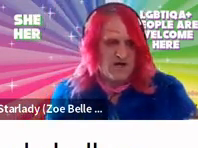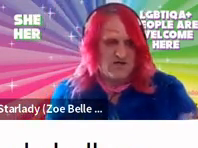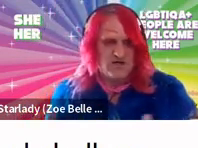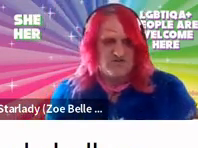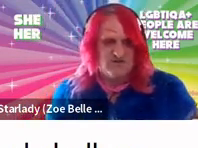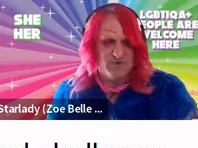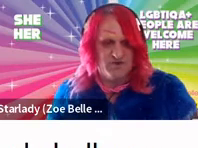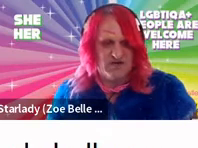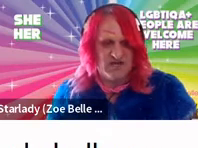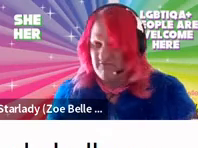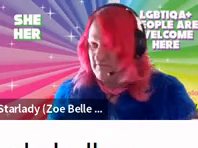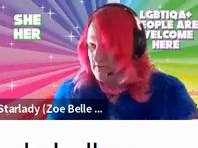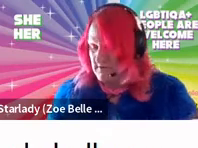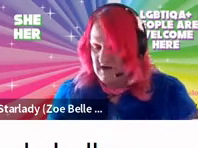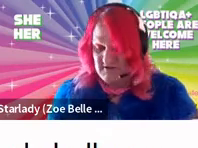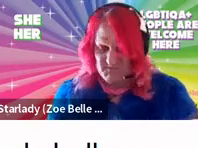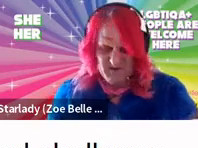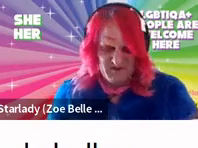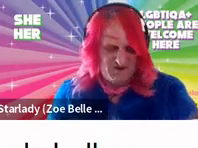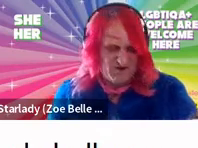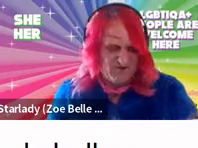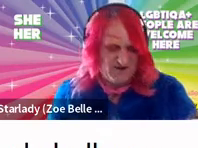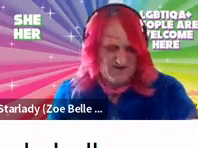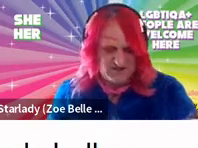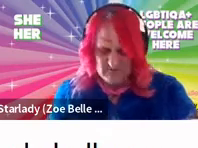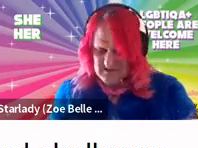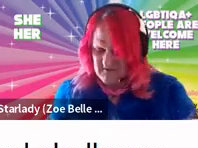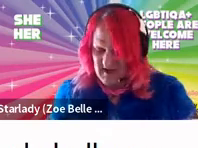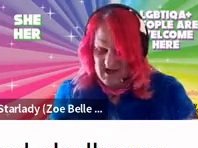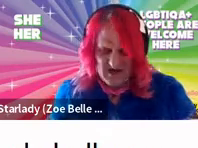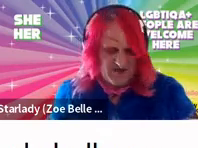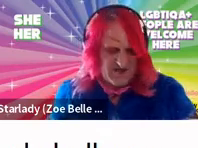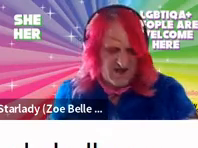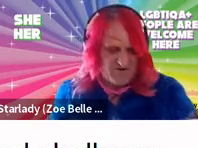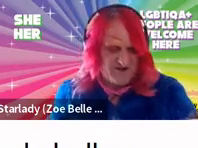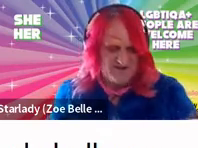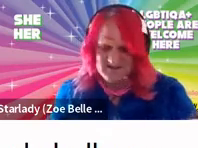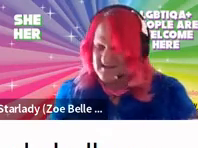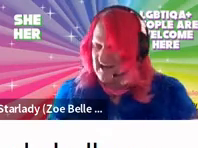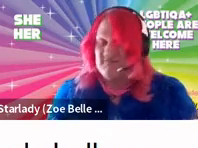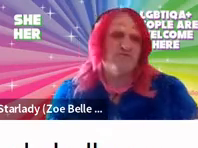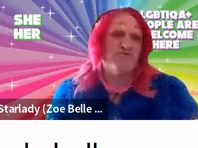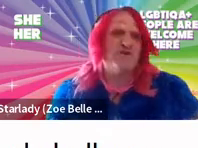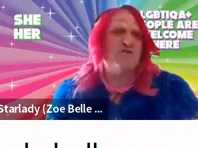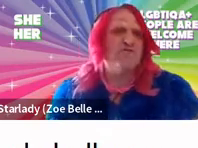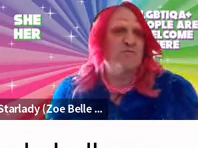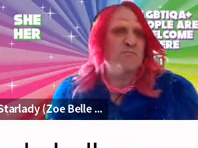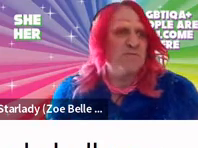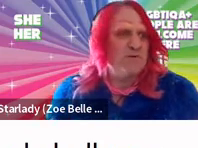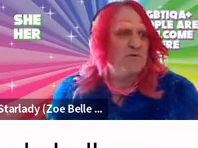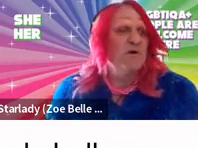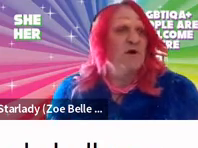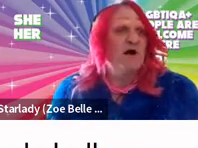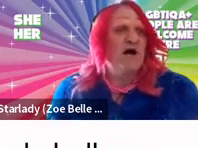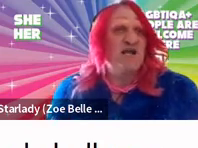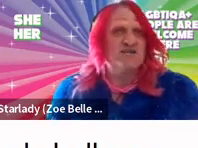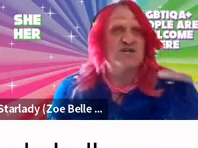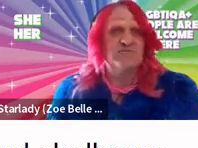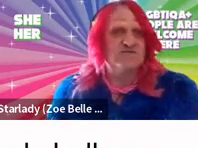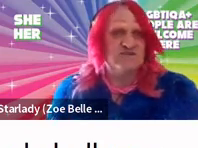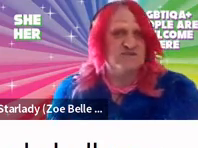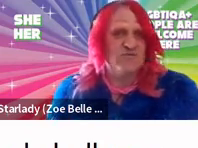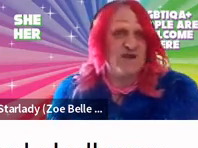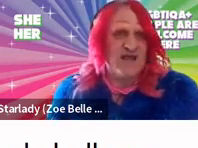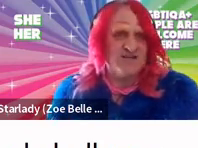worrying about uncomfortability for, you know, in terms of like other areas, for, you know, for people